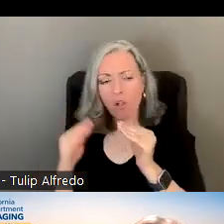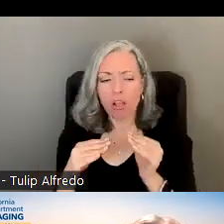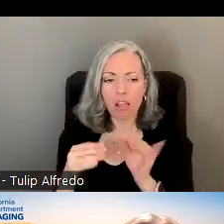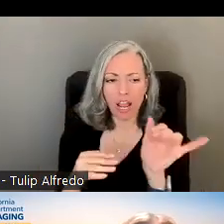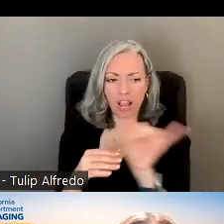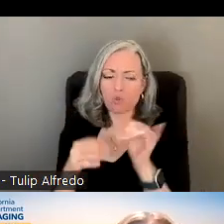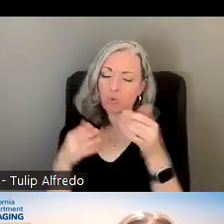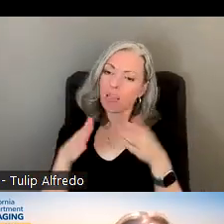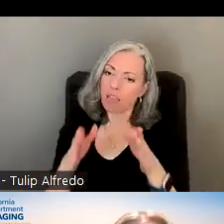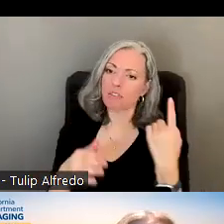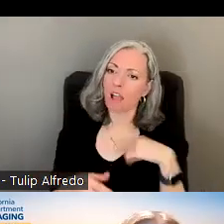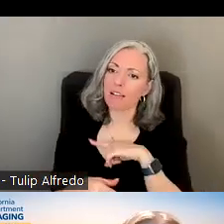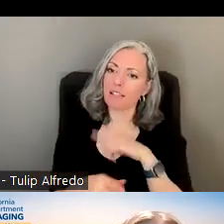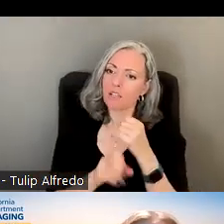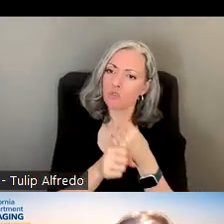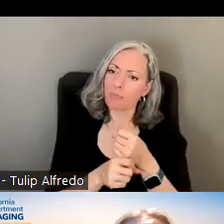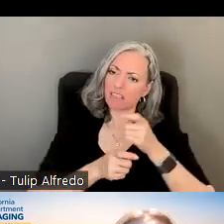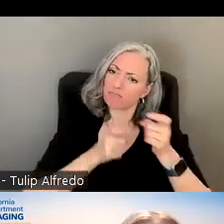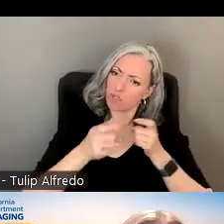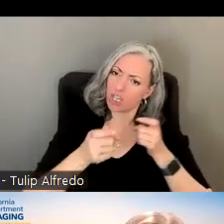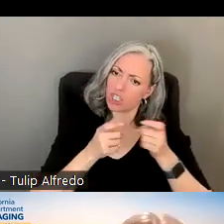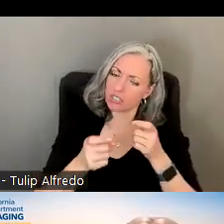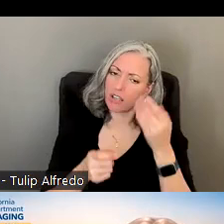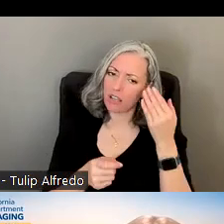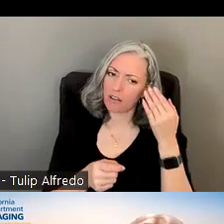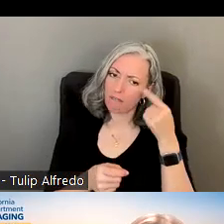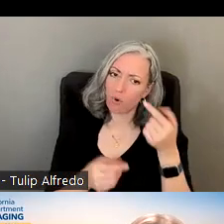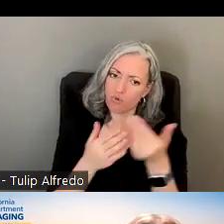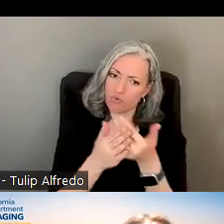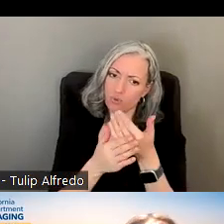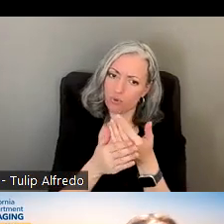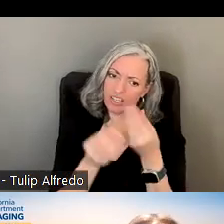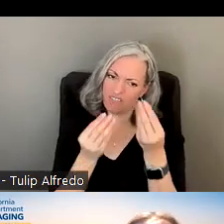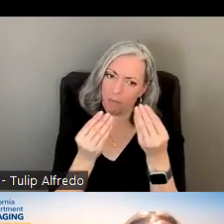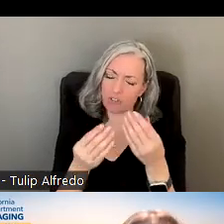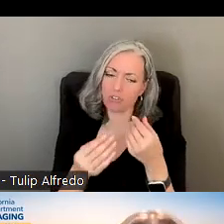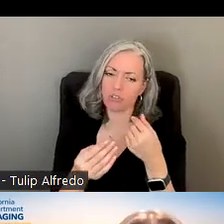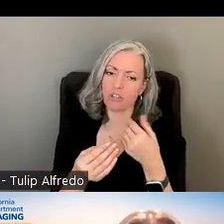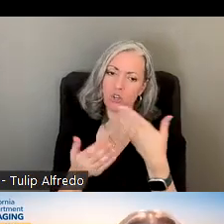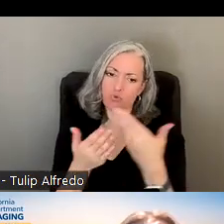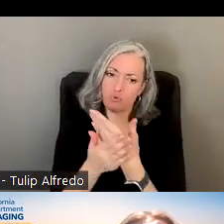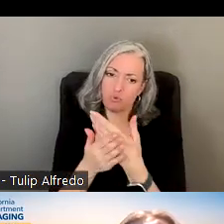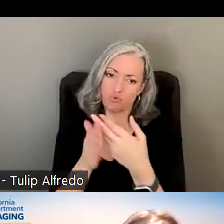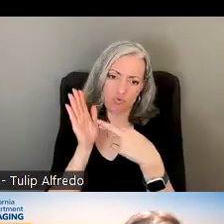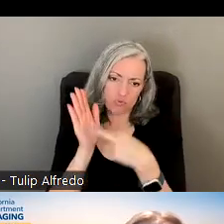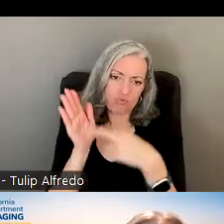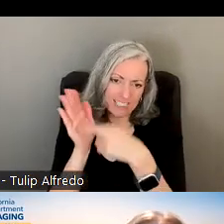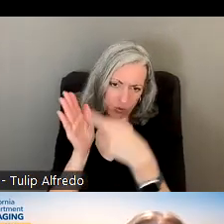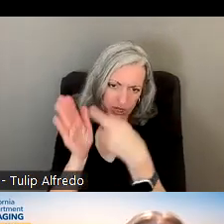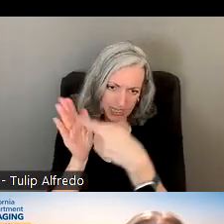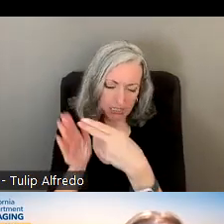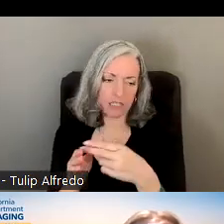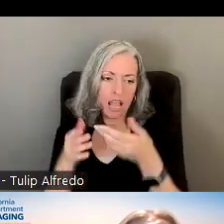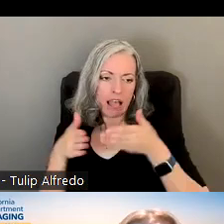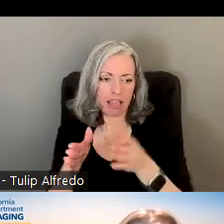also allows us to make adjustments for new information, new resources, and continue that innovation. It really allows